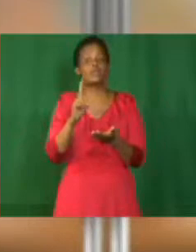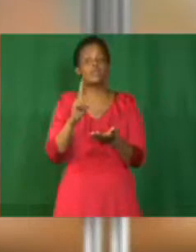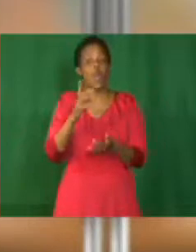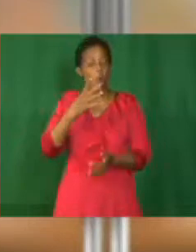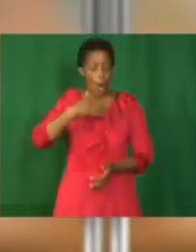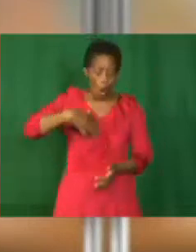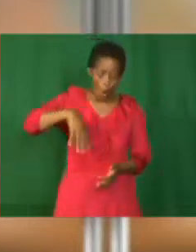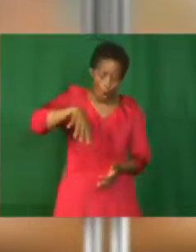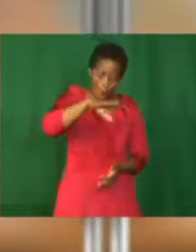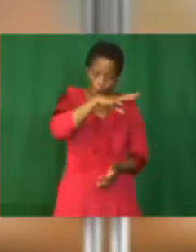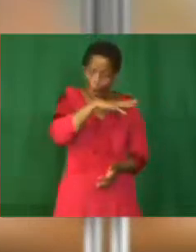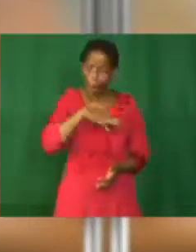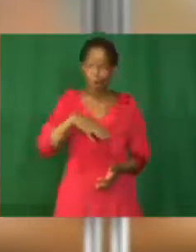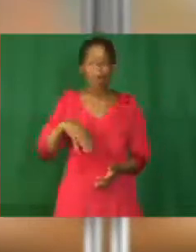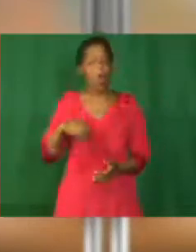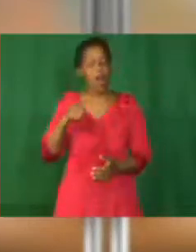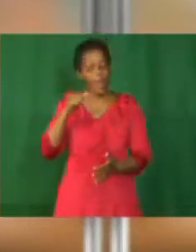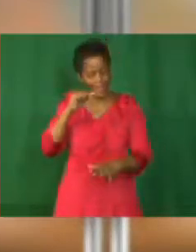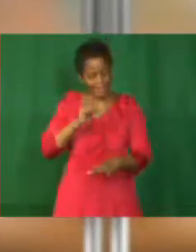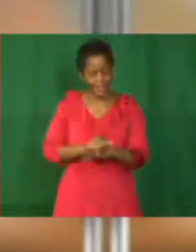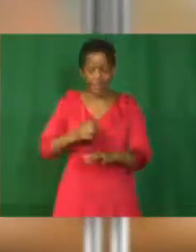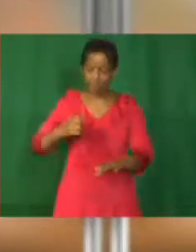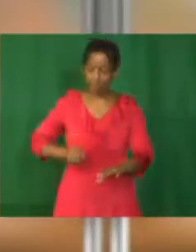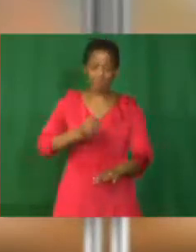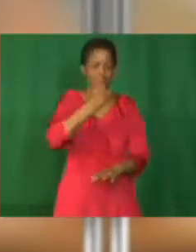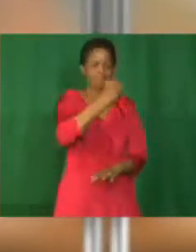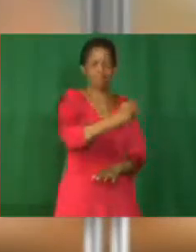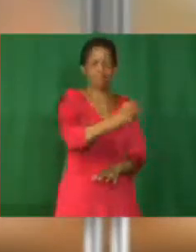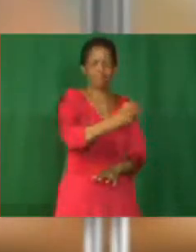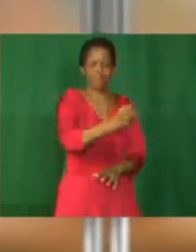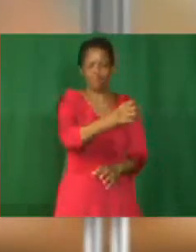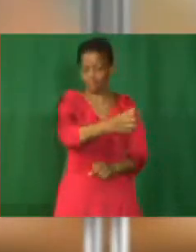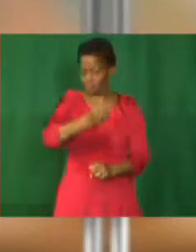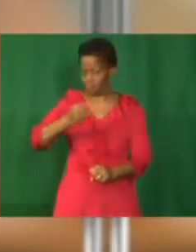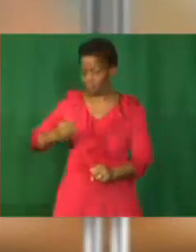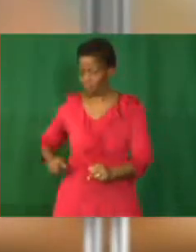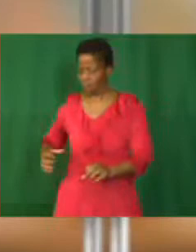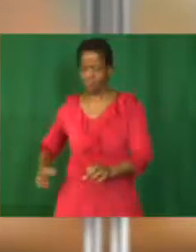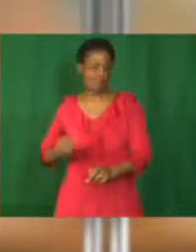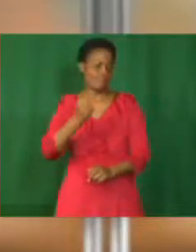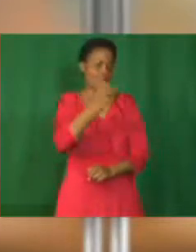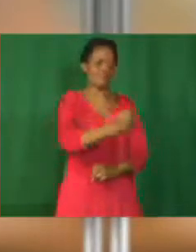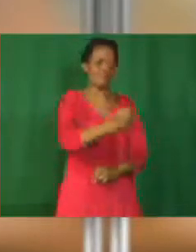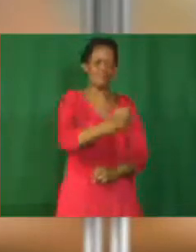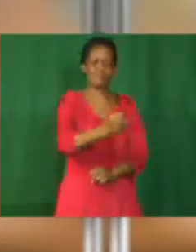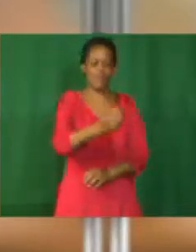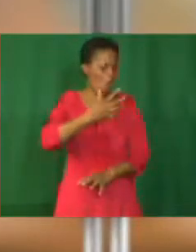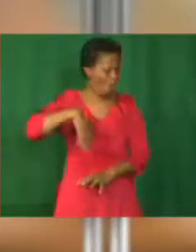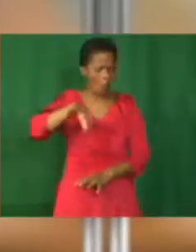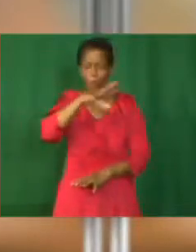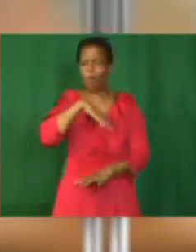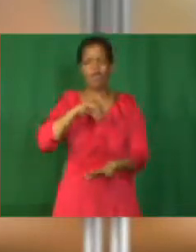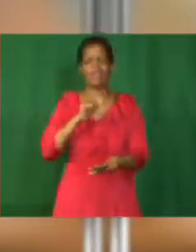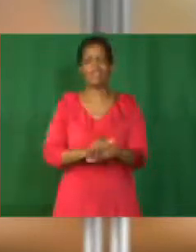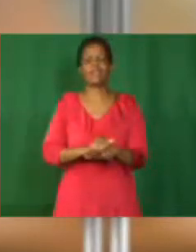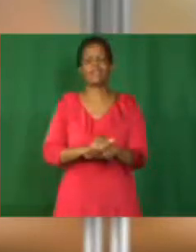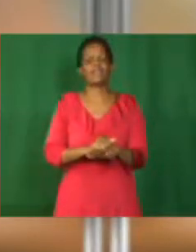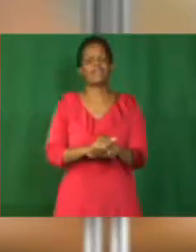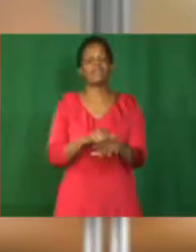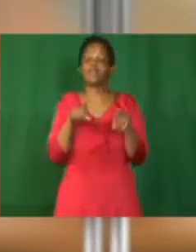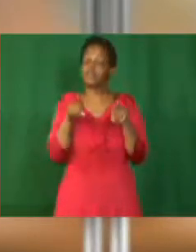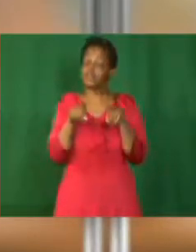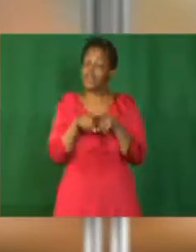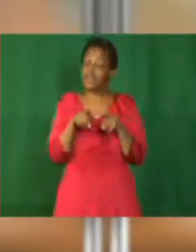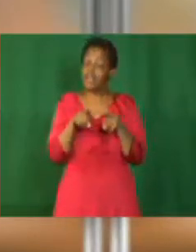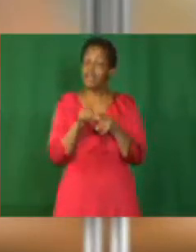replaceable. We are all replaceable. No one is irreplaceable. Judas